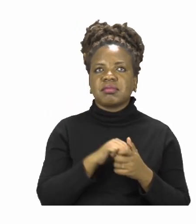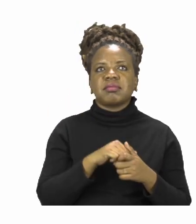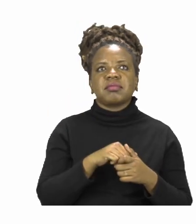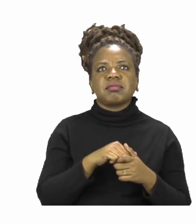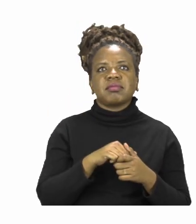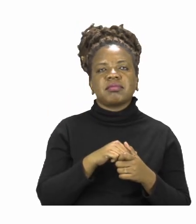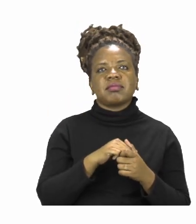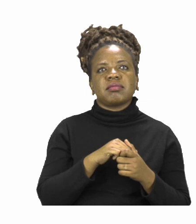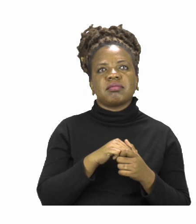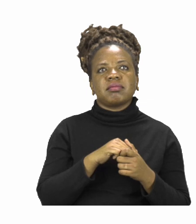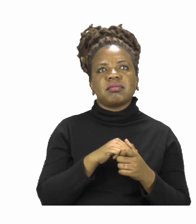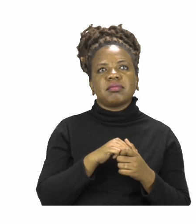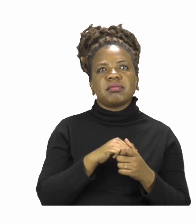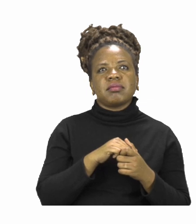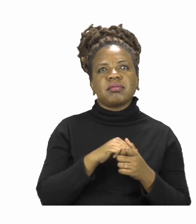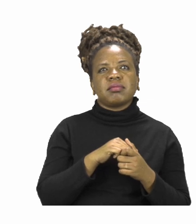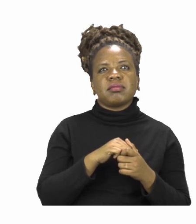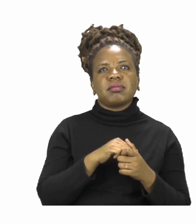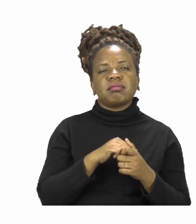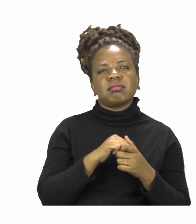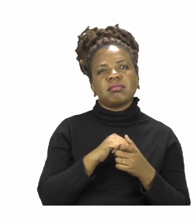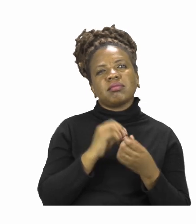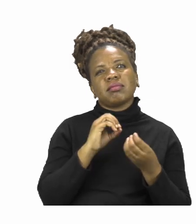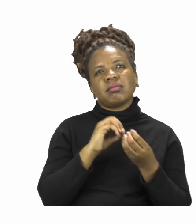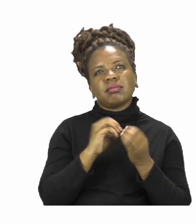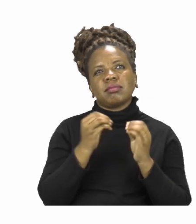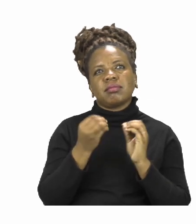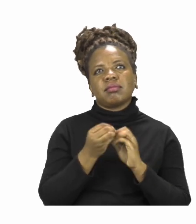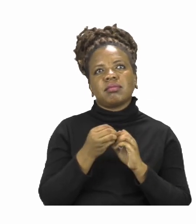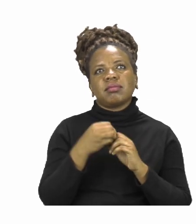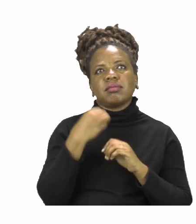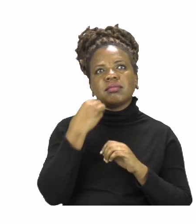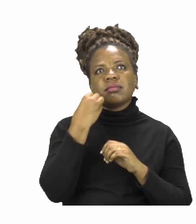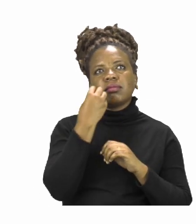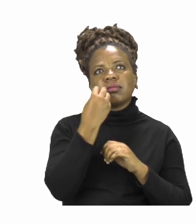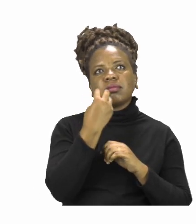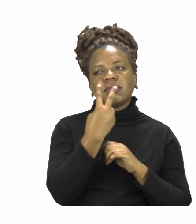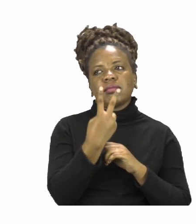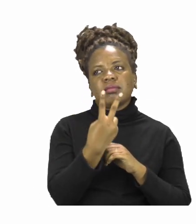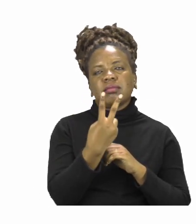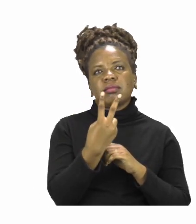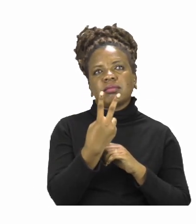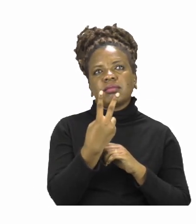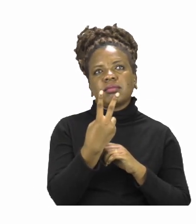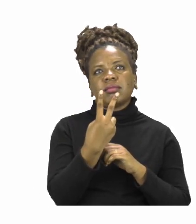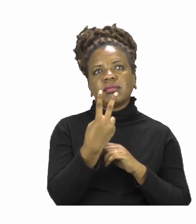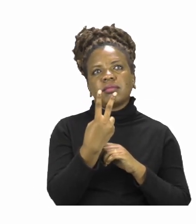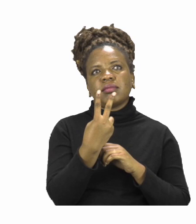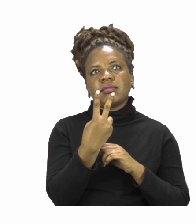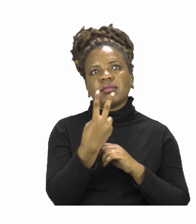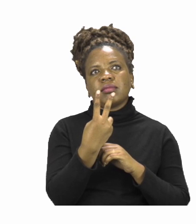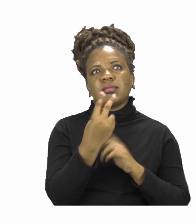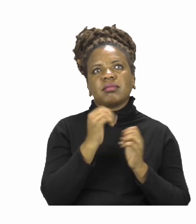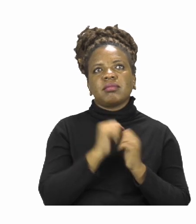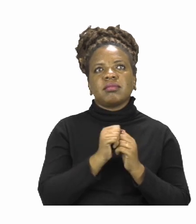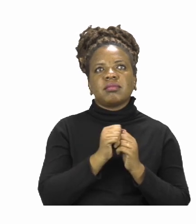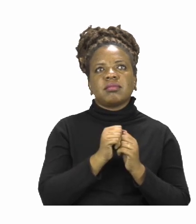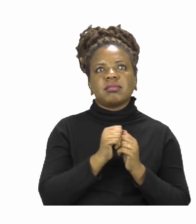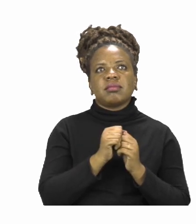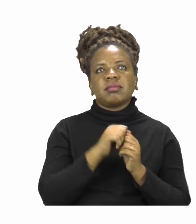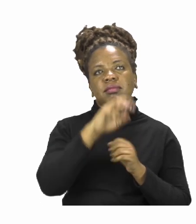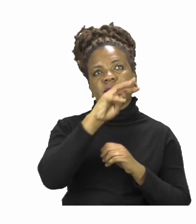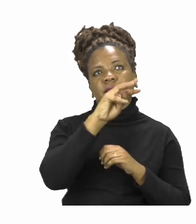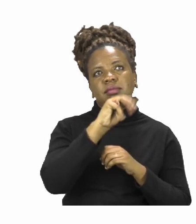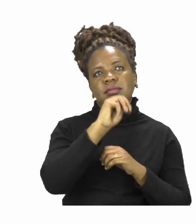We are going to be doing number 2 together. Number 2 says, let's read,